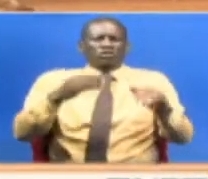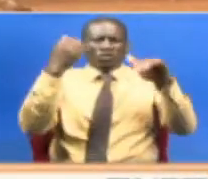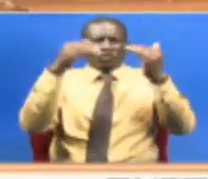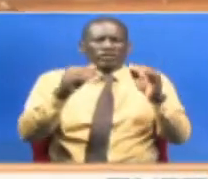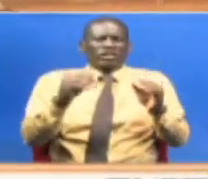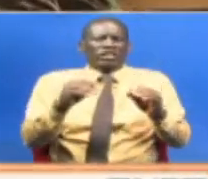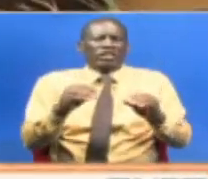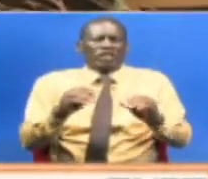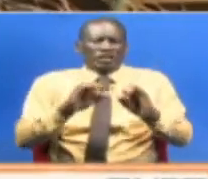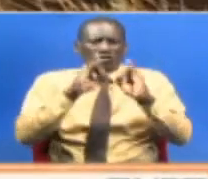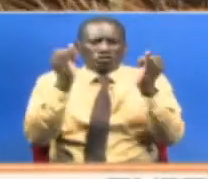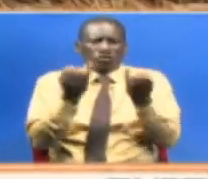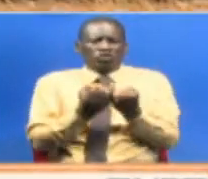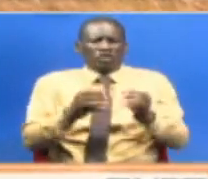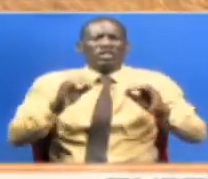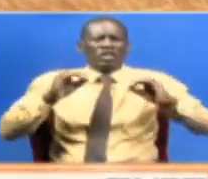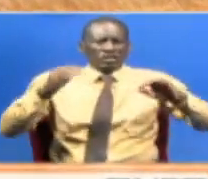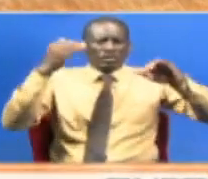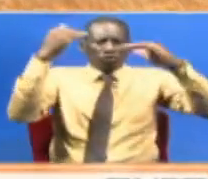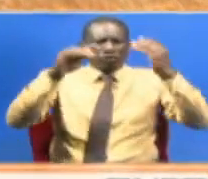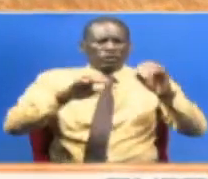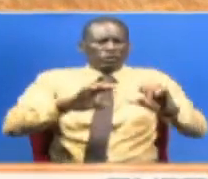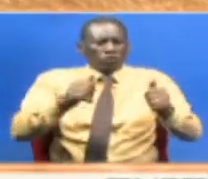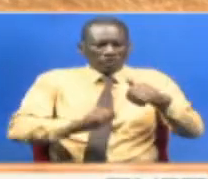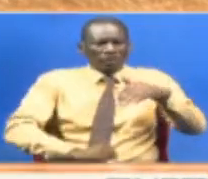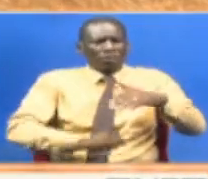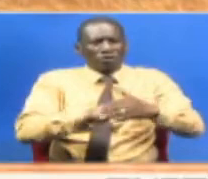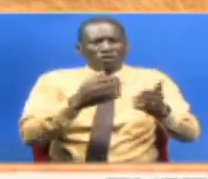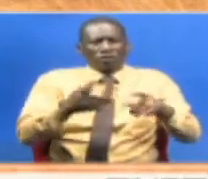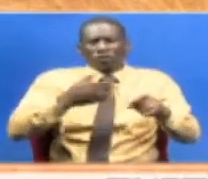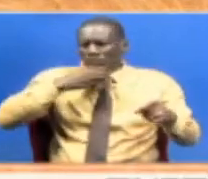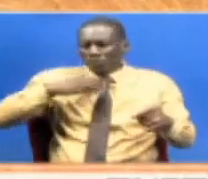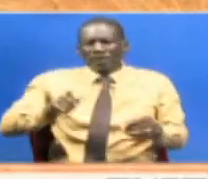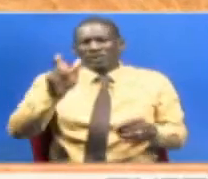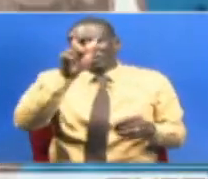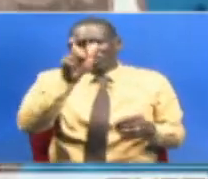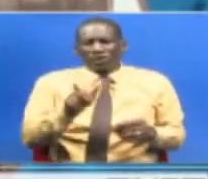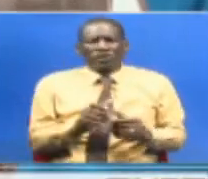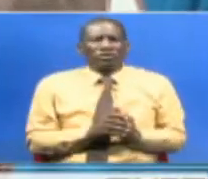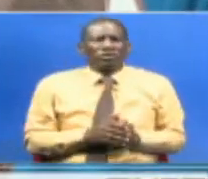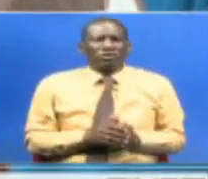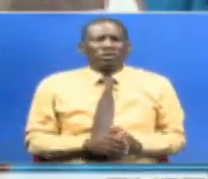profession is gradually gaining more momentum from parents in the region.